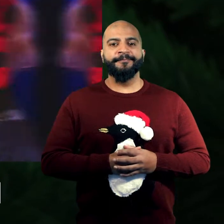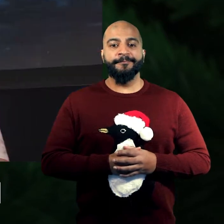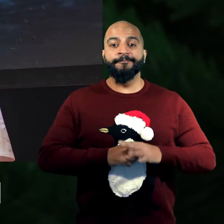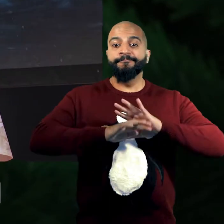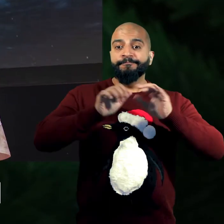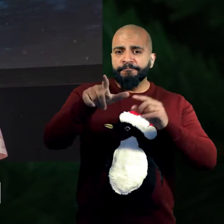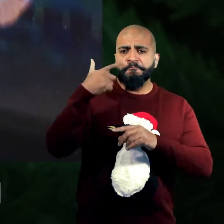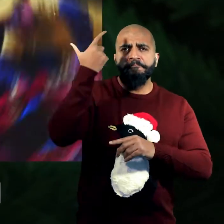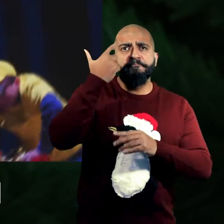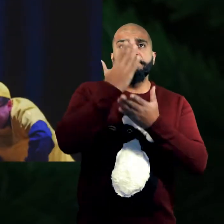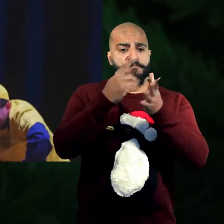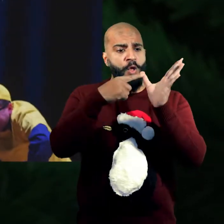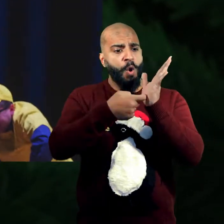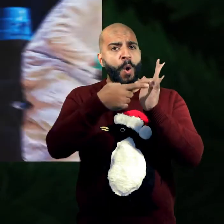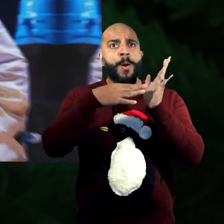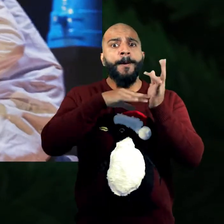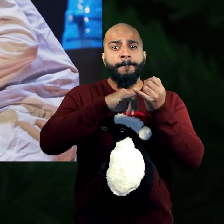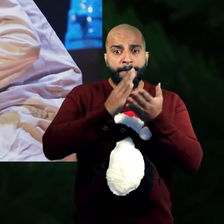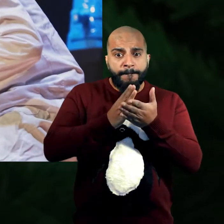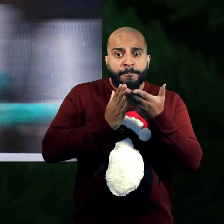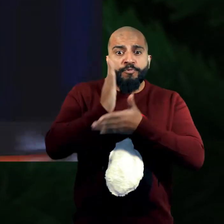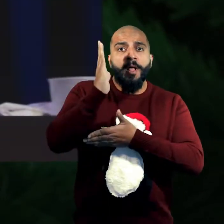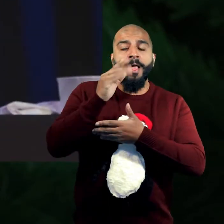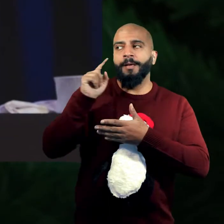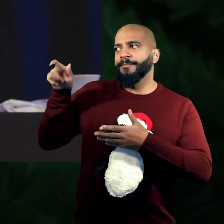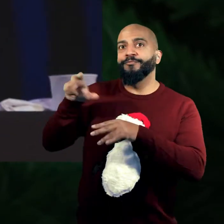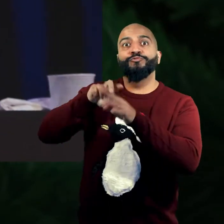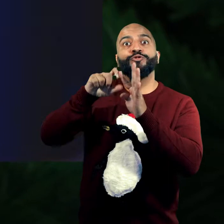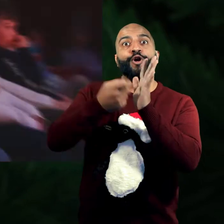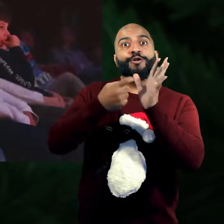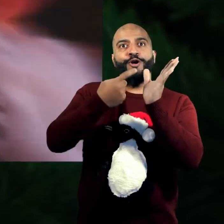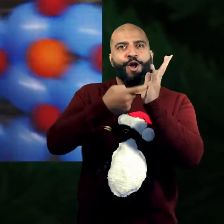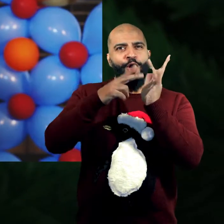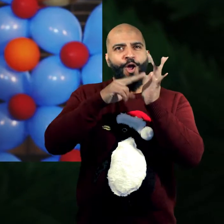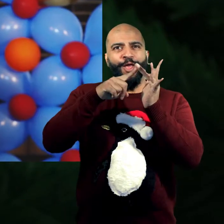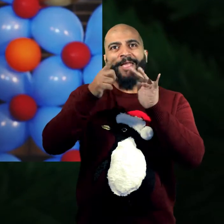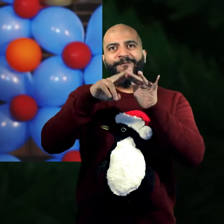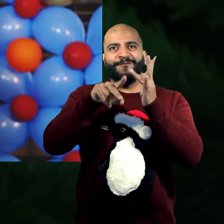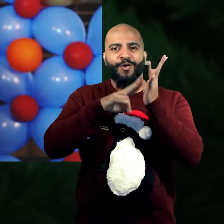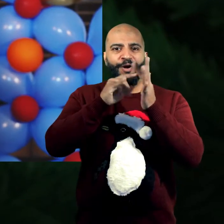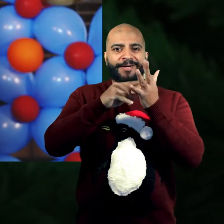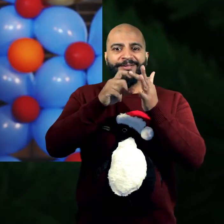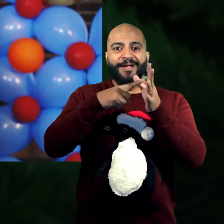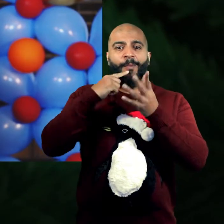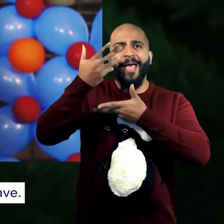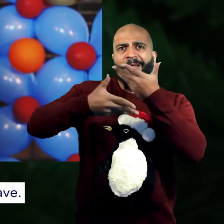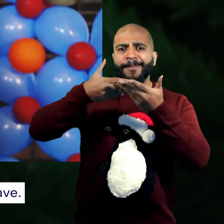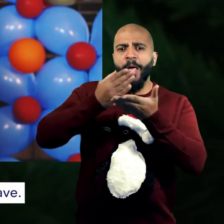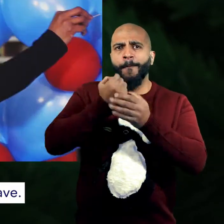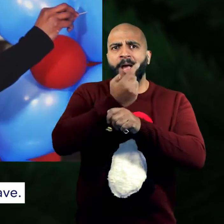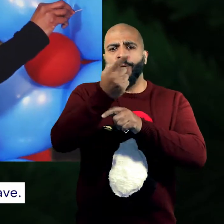Have you ever wondered if atoms are real? Here to explain is Dr Aruni Fonseka, and she wants to explore with you